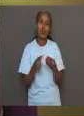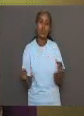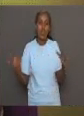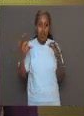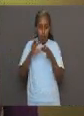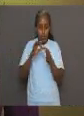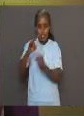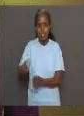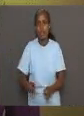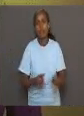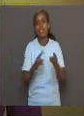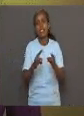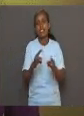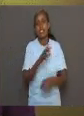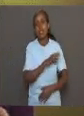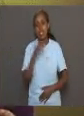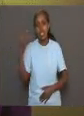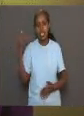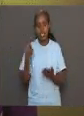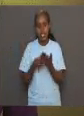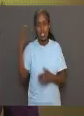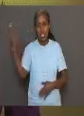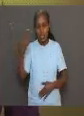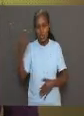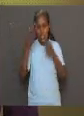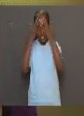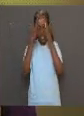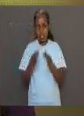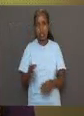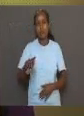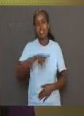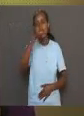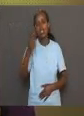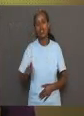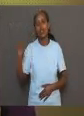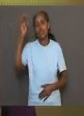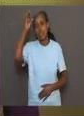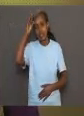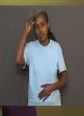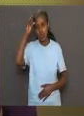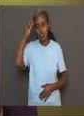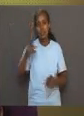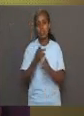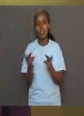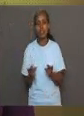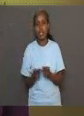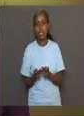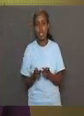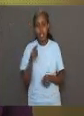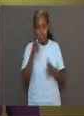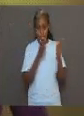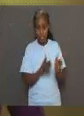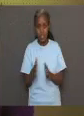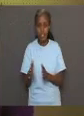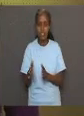coordinate systems and their use in determining geometric concepts in space. If you are